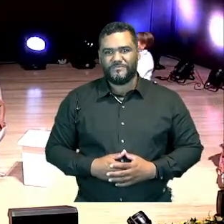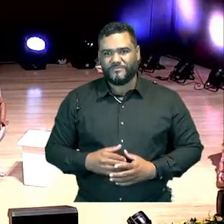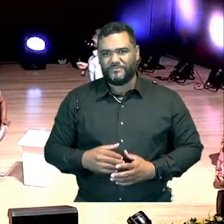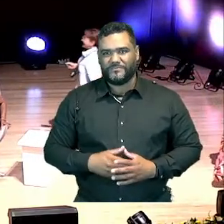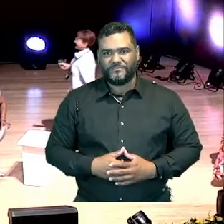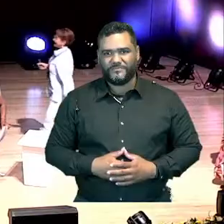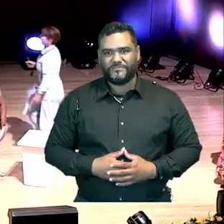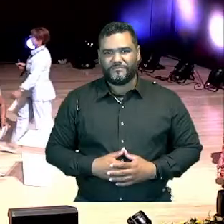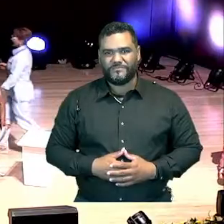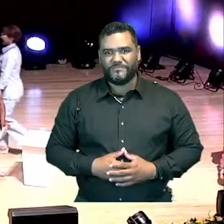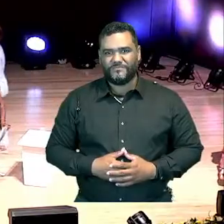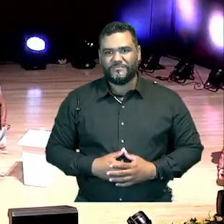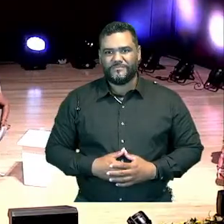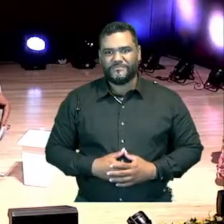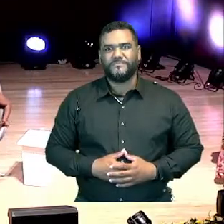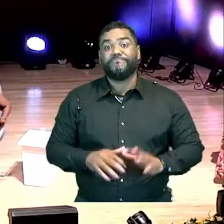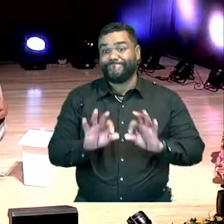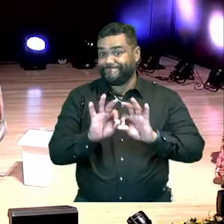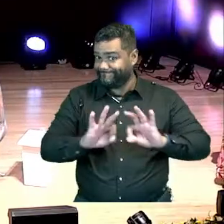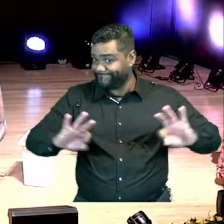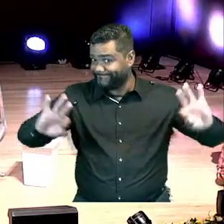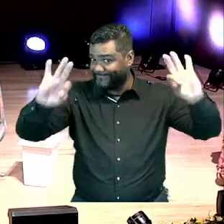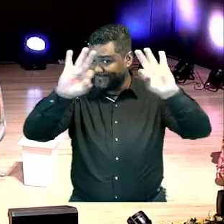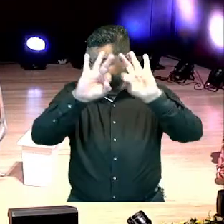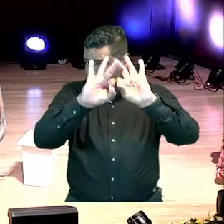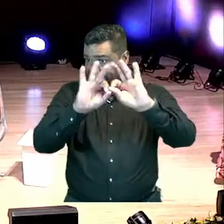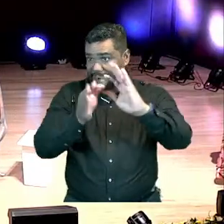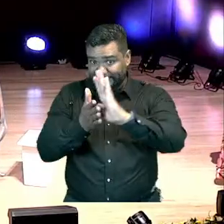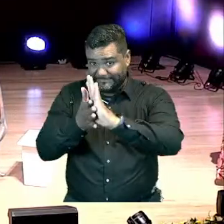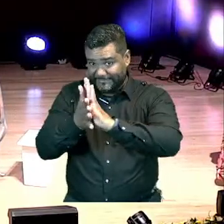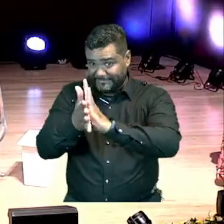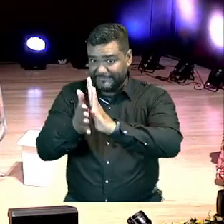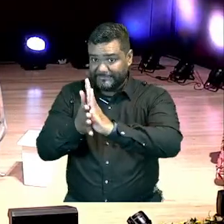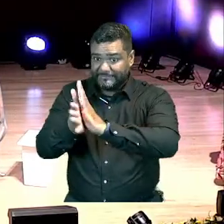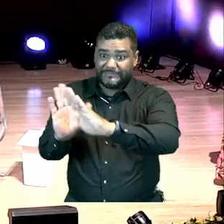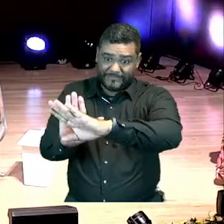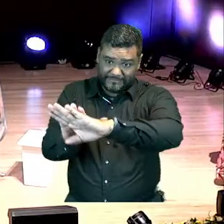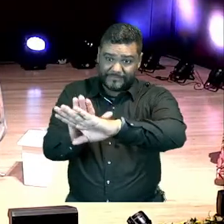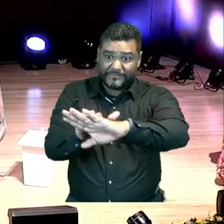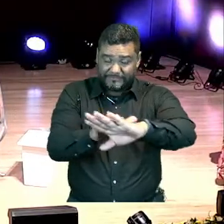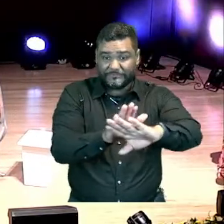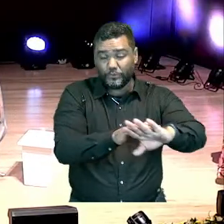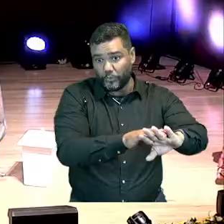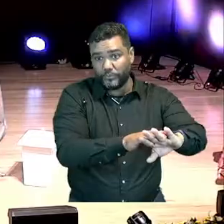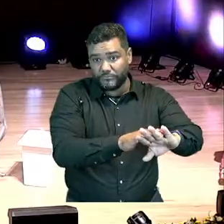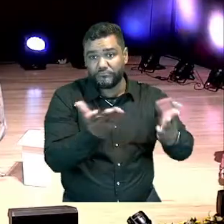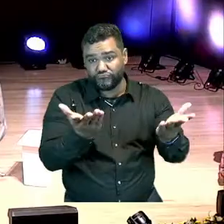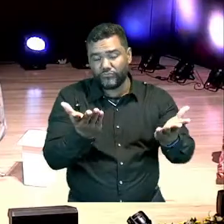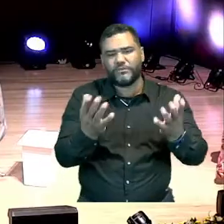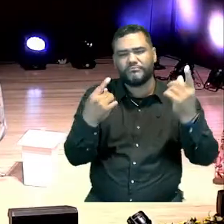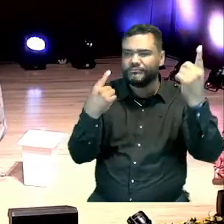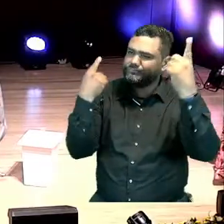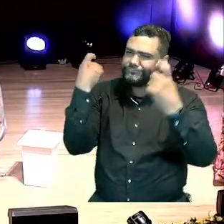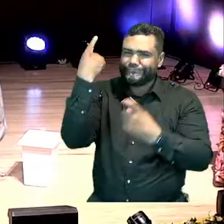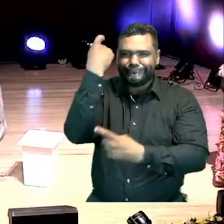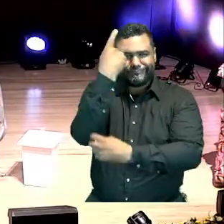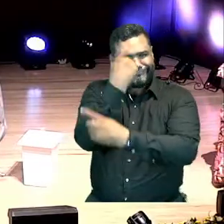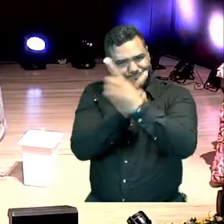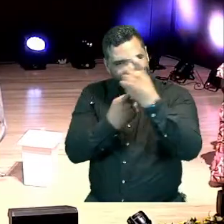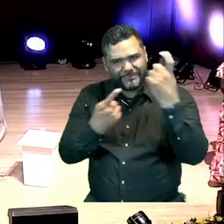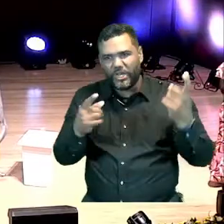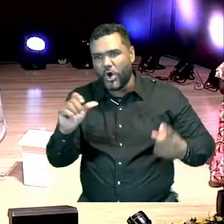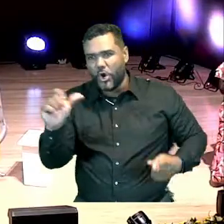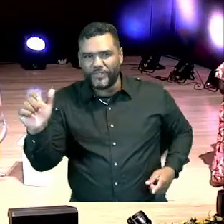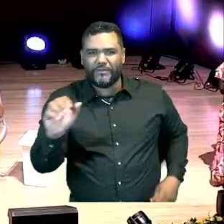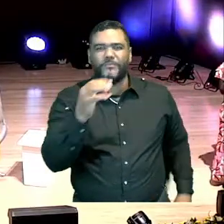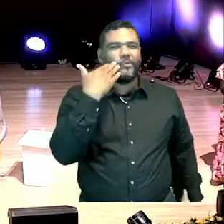and I will use the term that Beatriz used, to be a bad woman and provoke a conversation that can lead us to other reflections, will